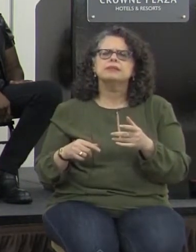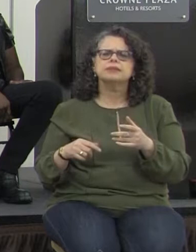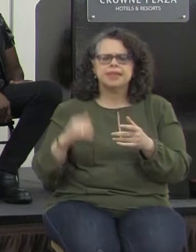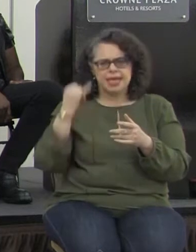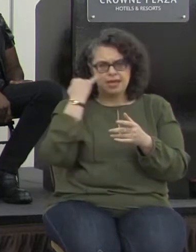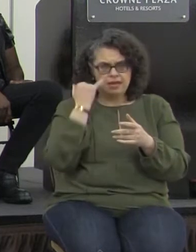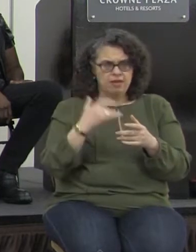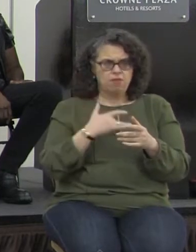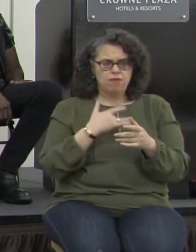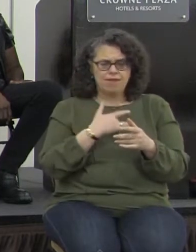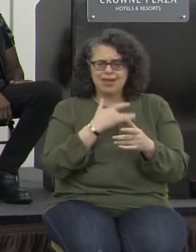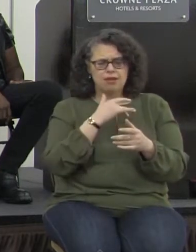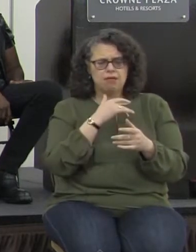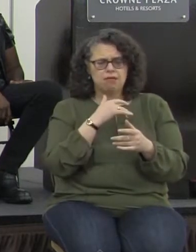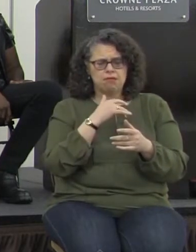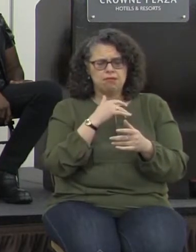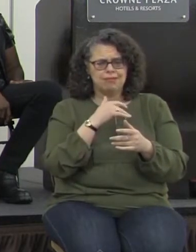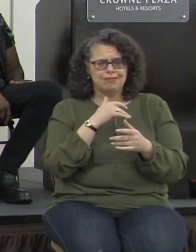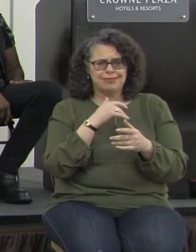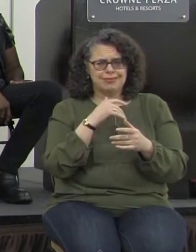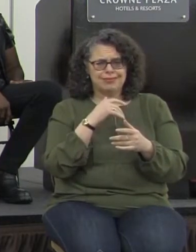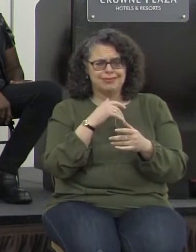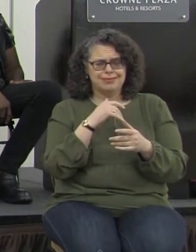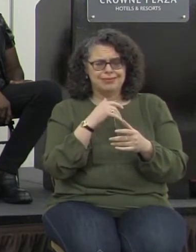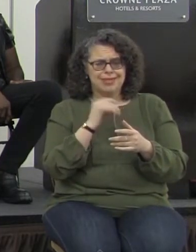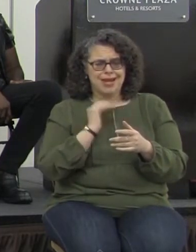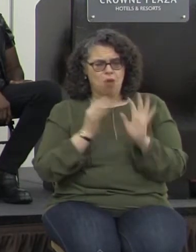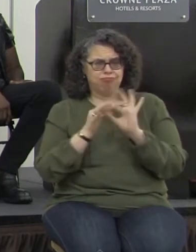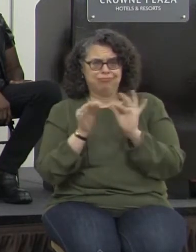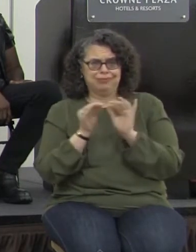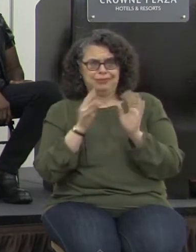we're not being heard,